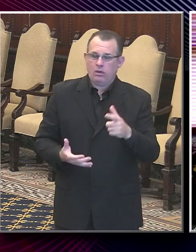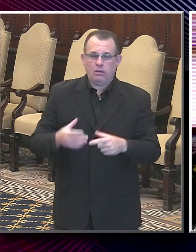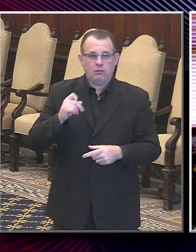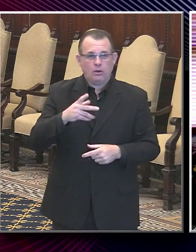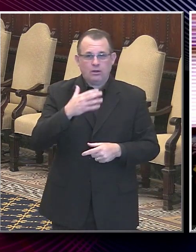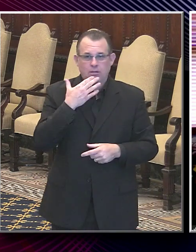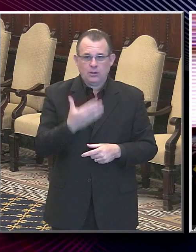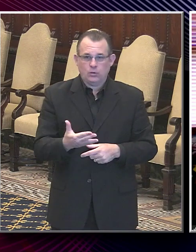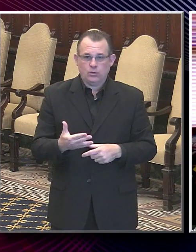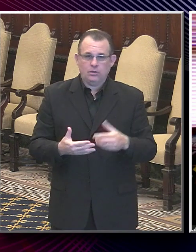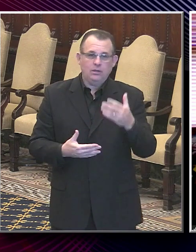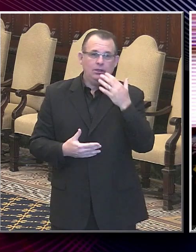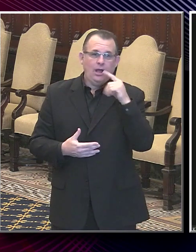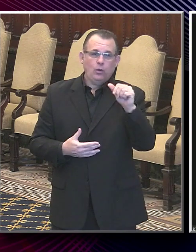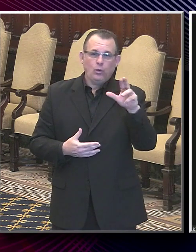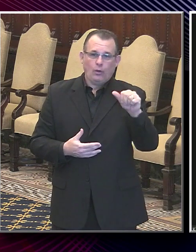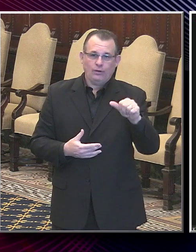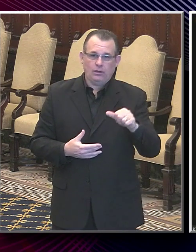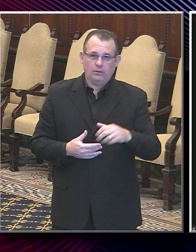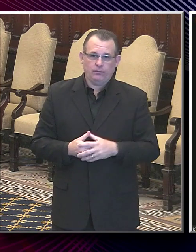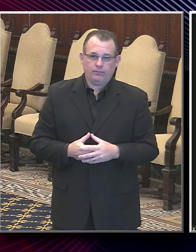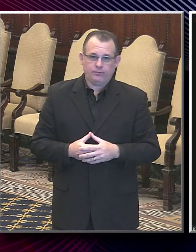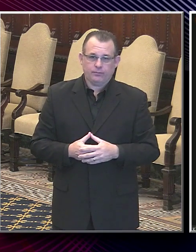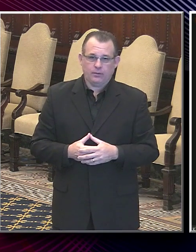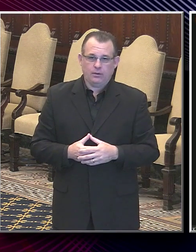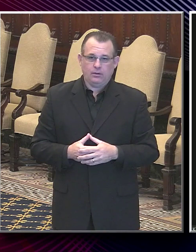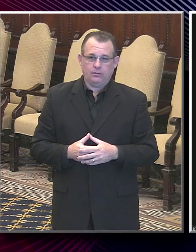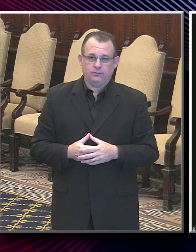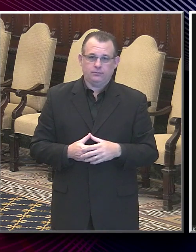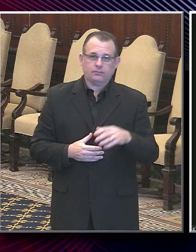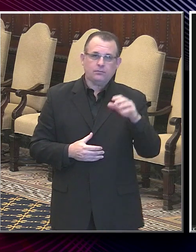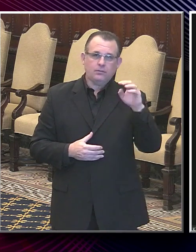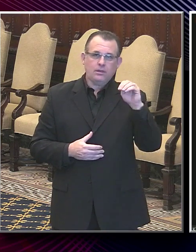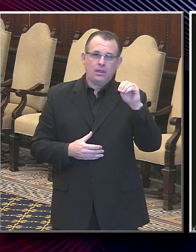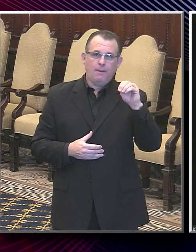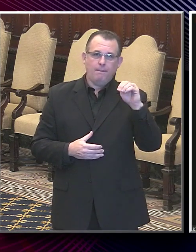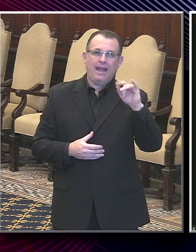Thanks, Laura. We're going to go to Madison Sidechick with Temple Update.